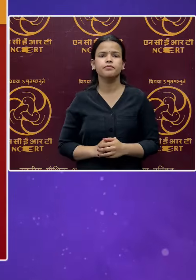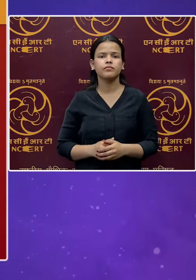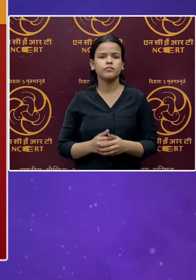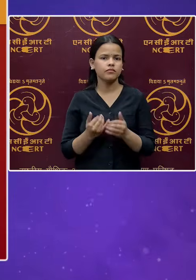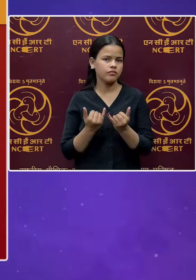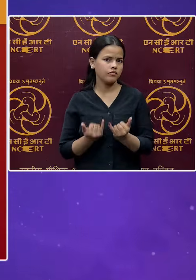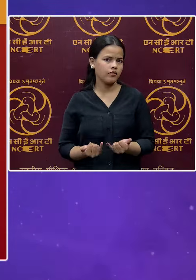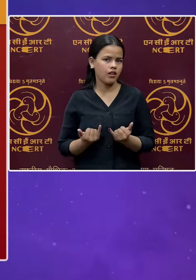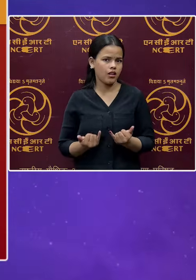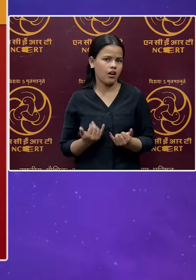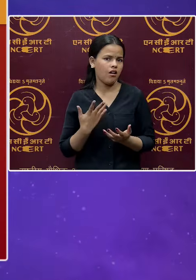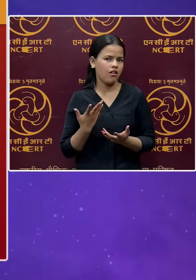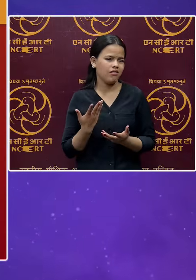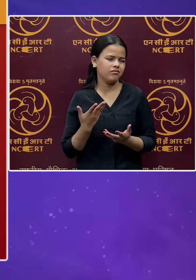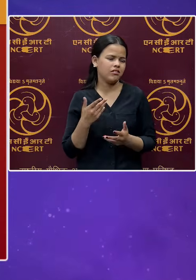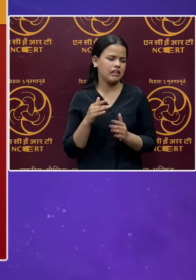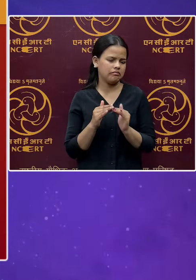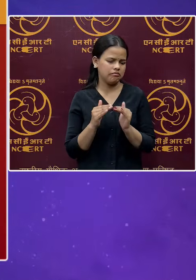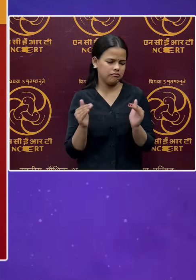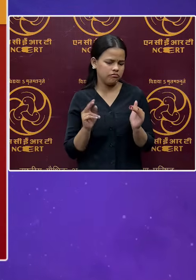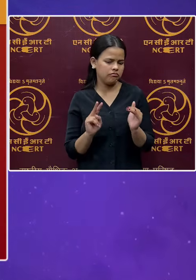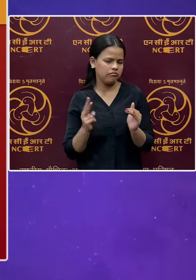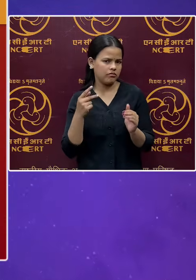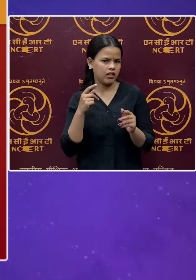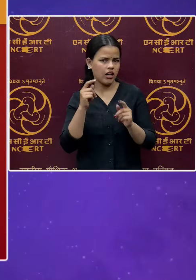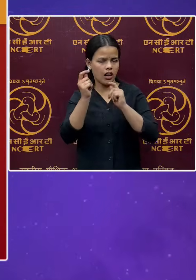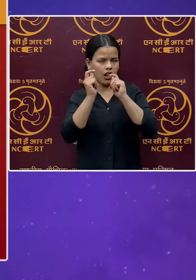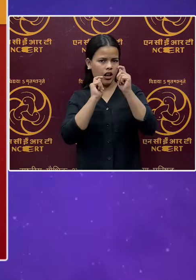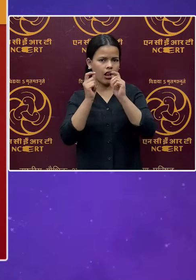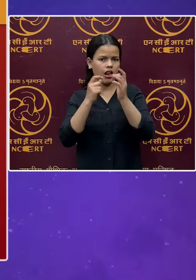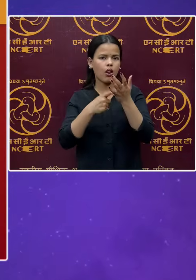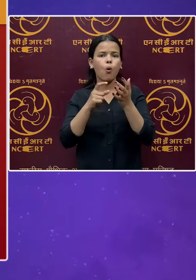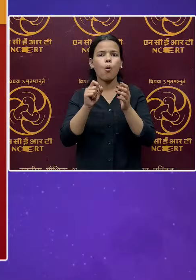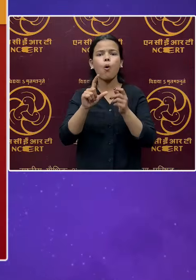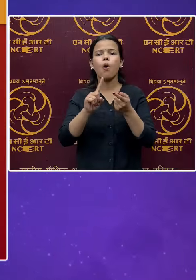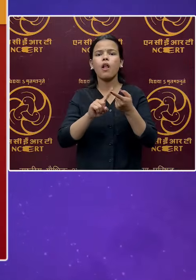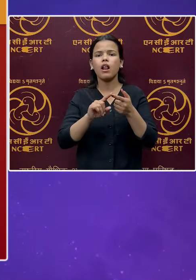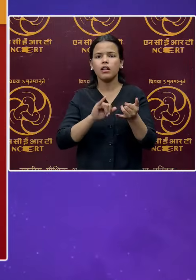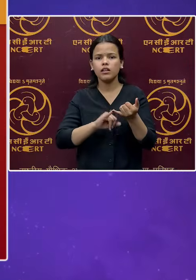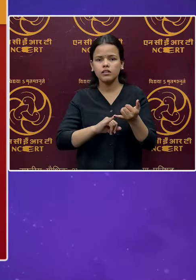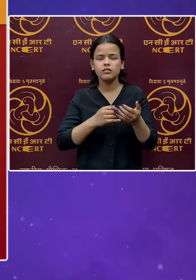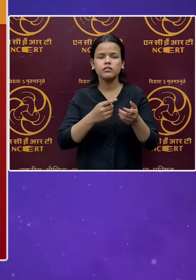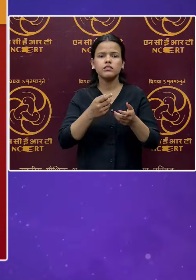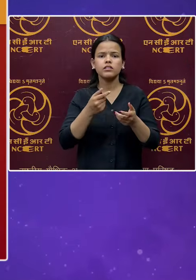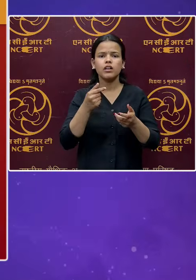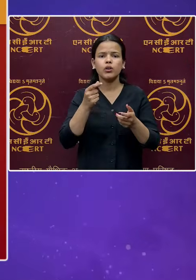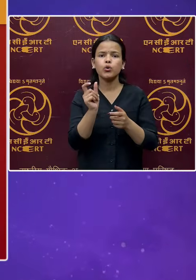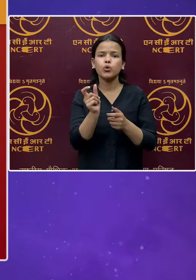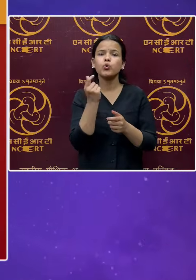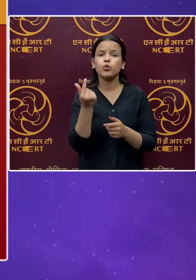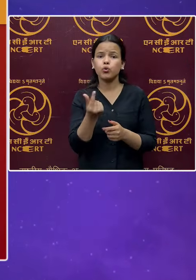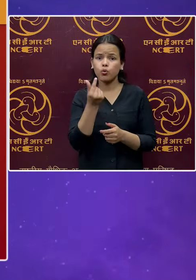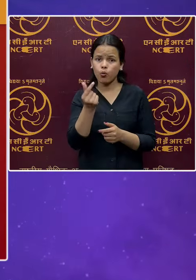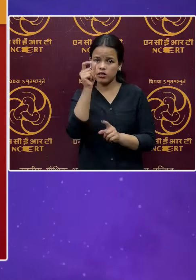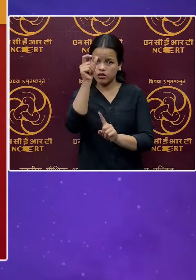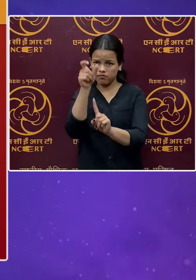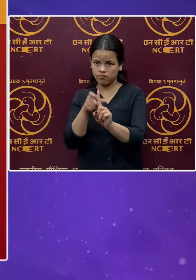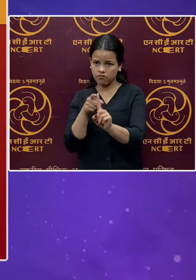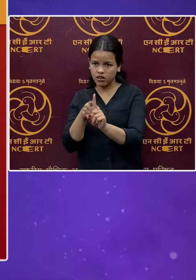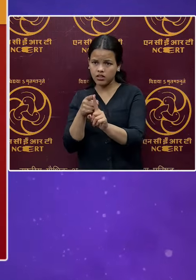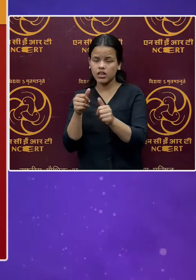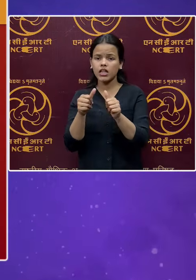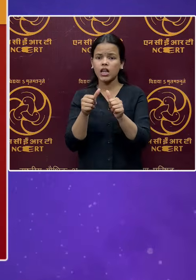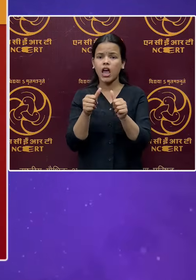Now, what are the different roles, user roles? We will be discussing about now user roles. So administrator role, this